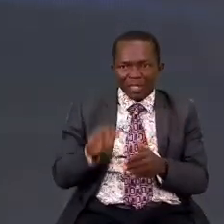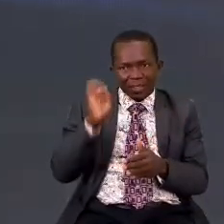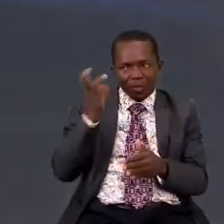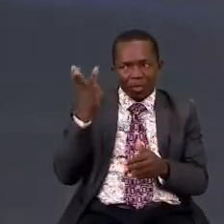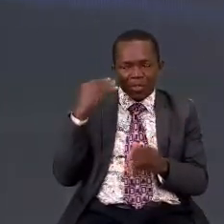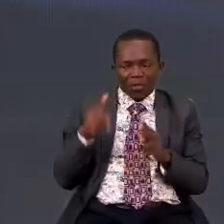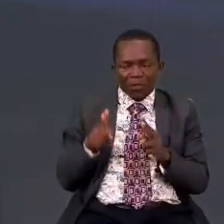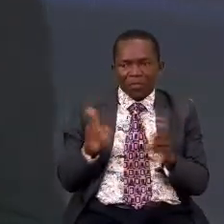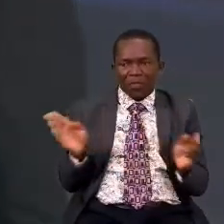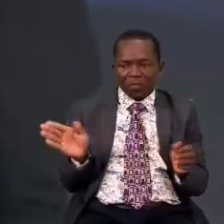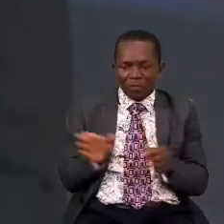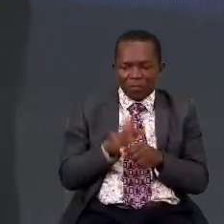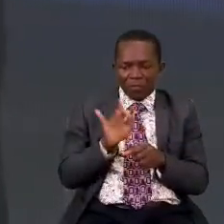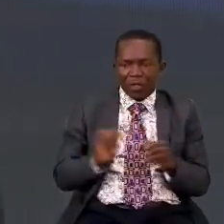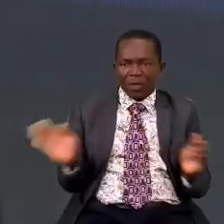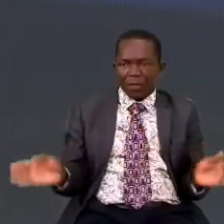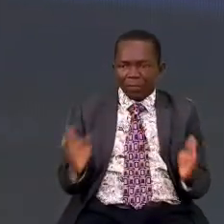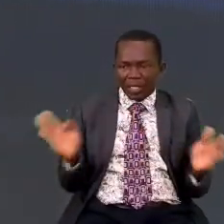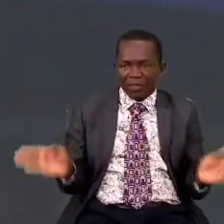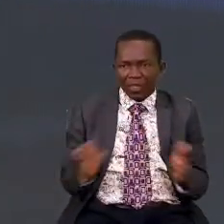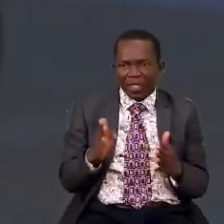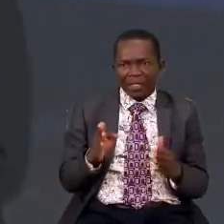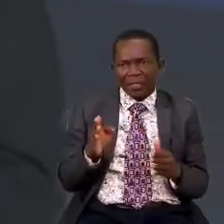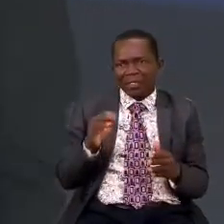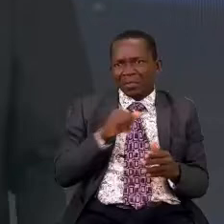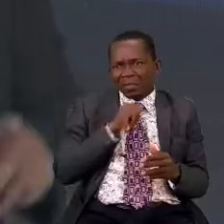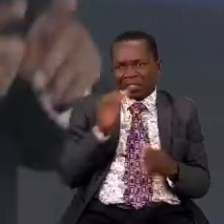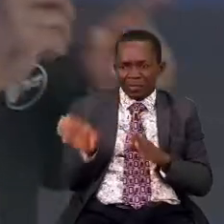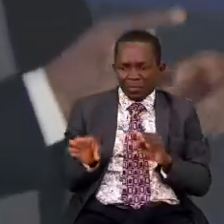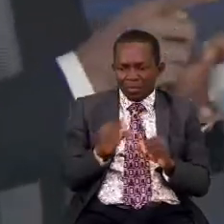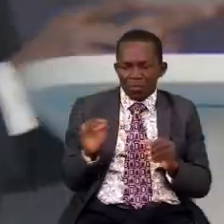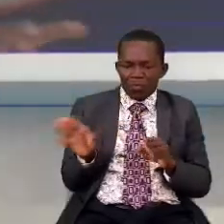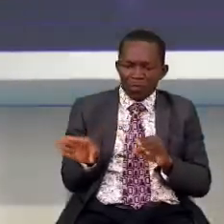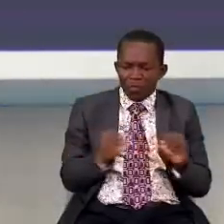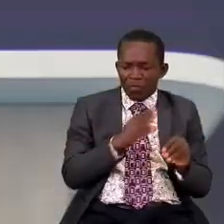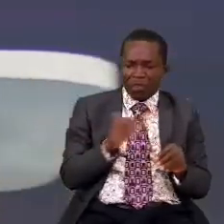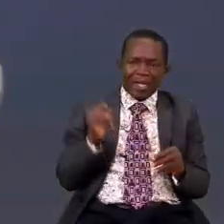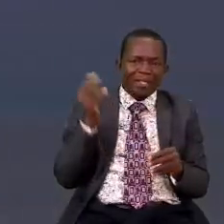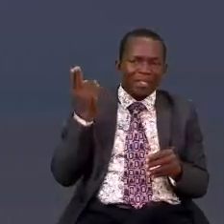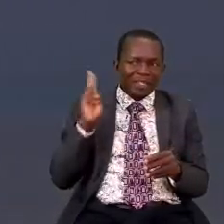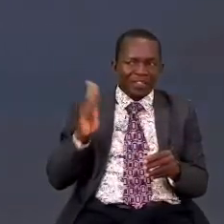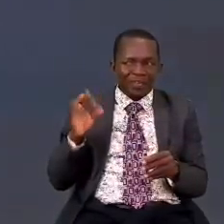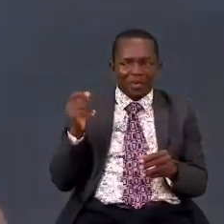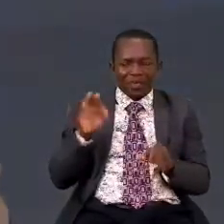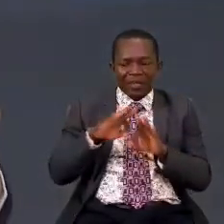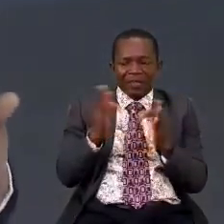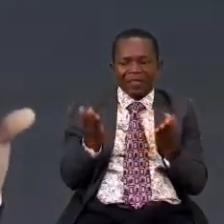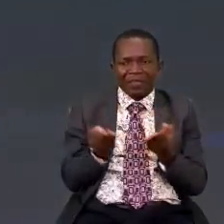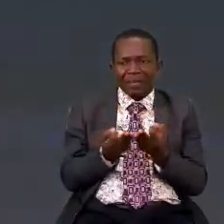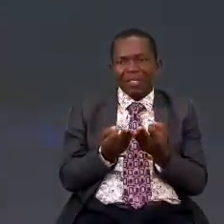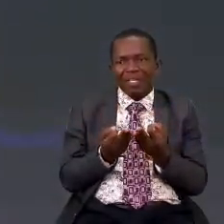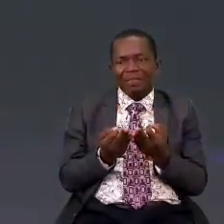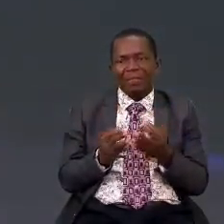didn't support this promise of expecting a child at this age, and yet he was fully persuaded, and